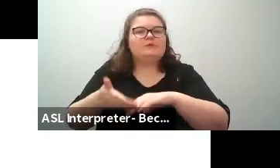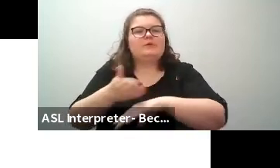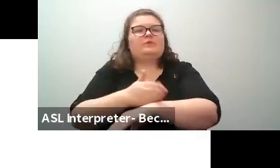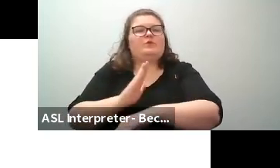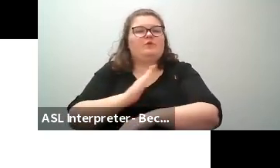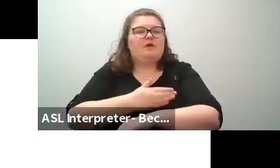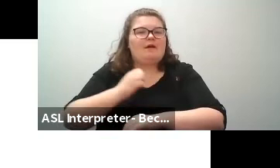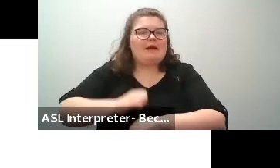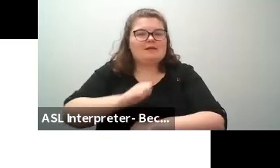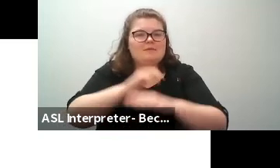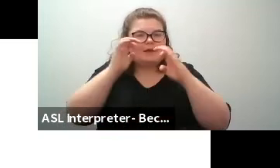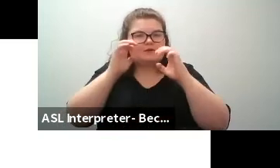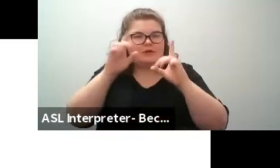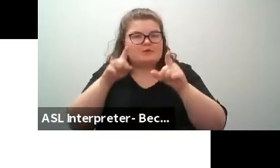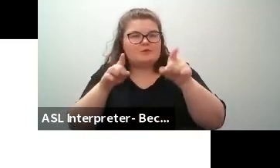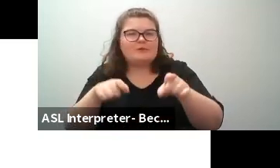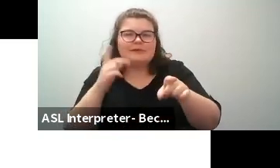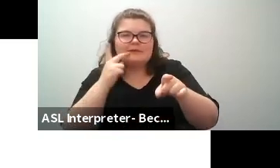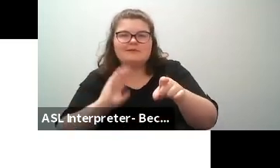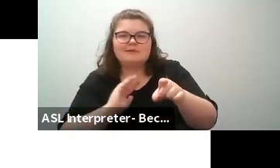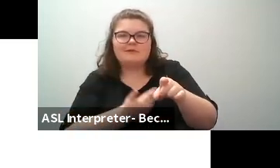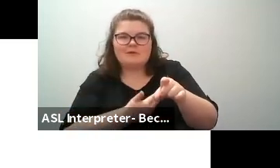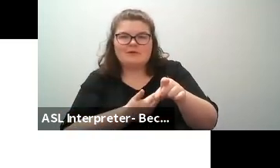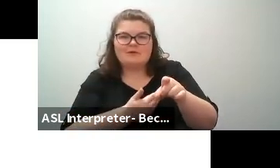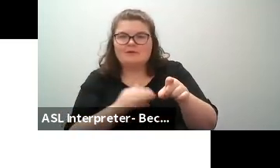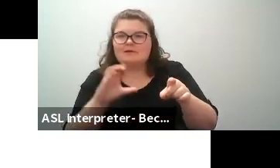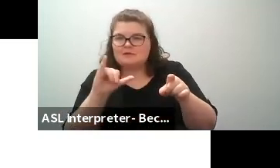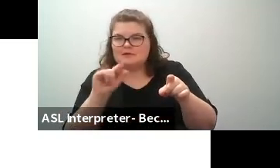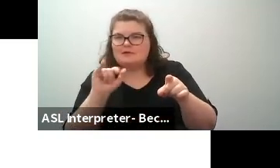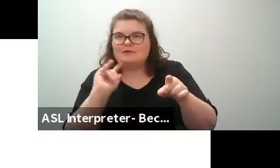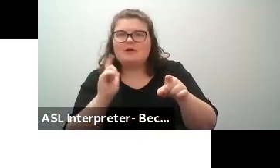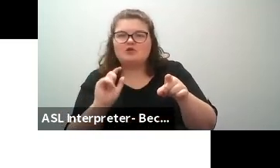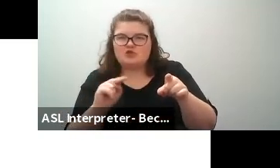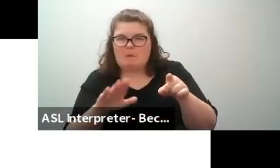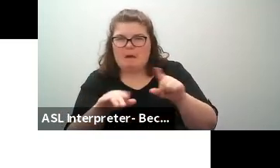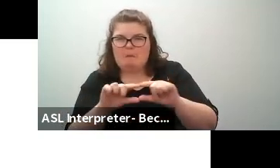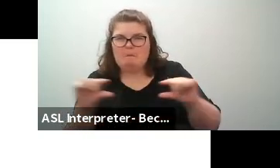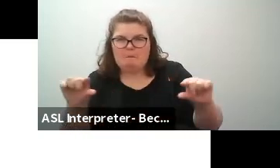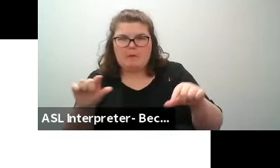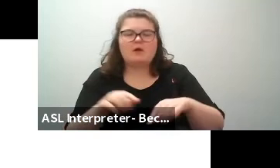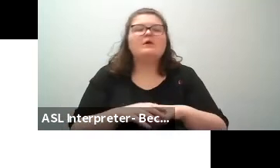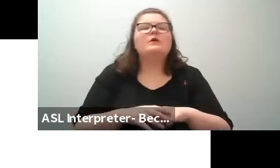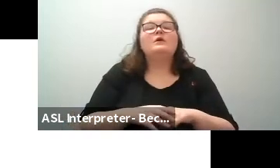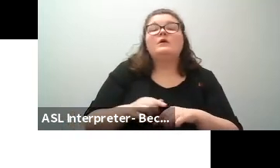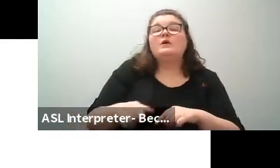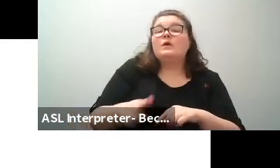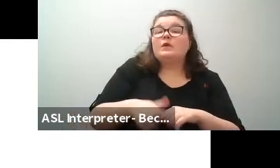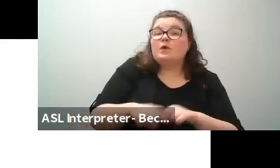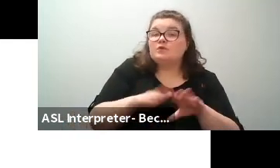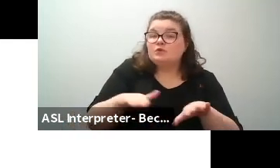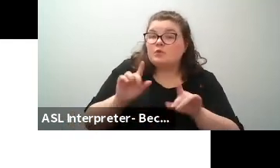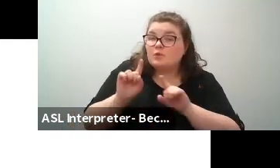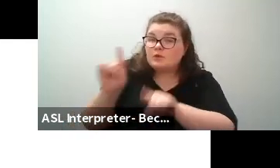for that paper is below. Patients in this retrospective analysis were seen in the emergency department or